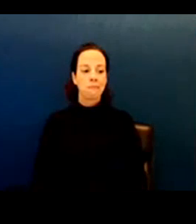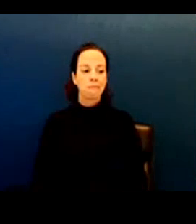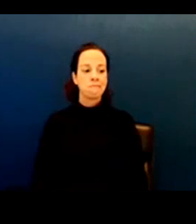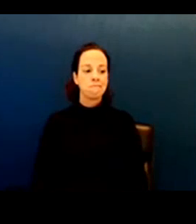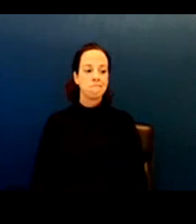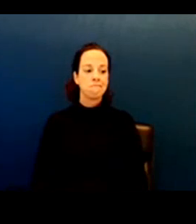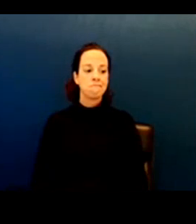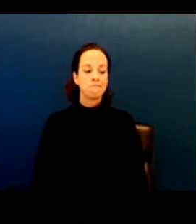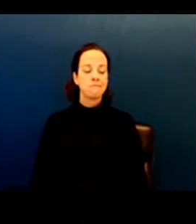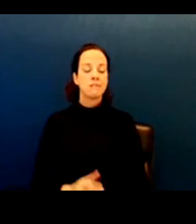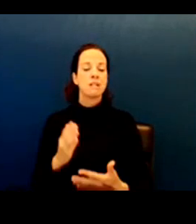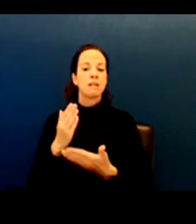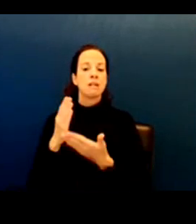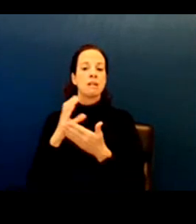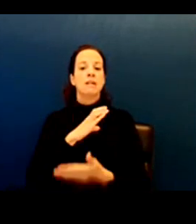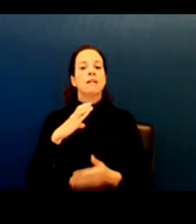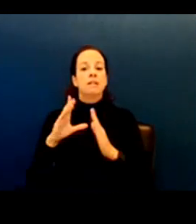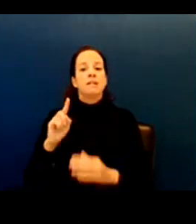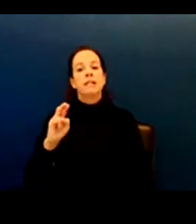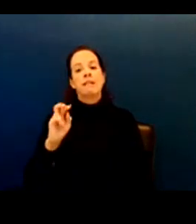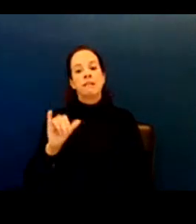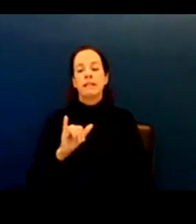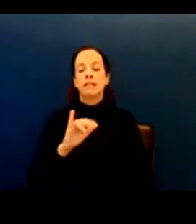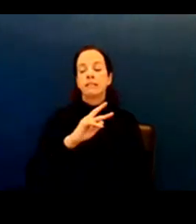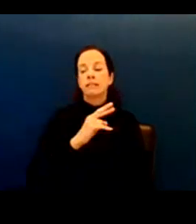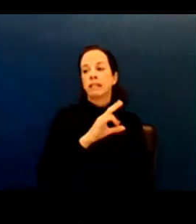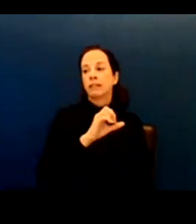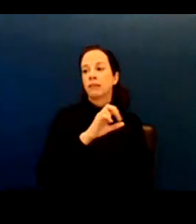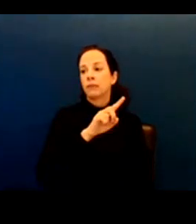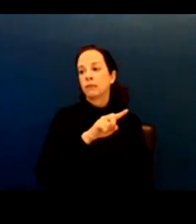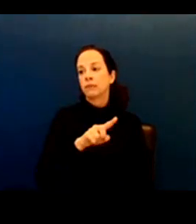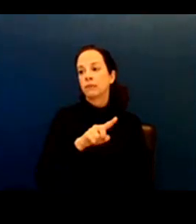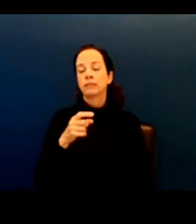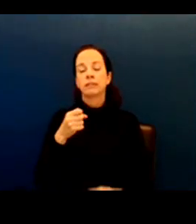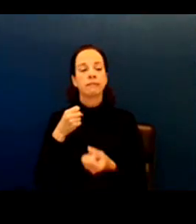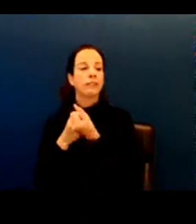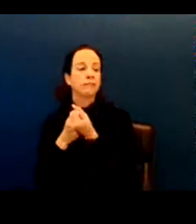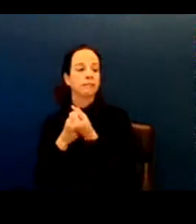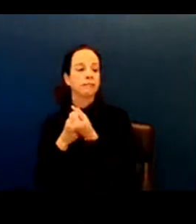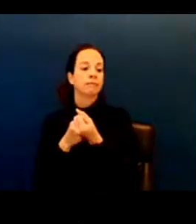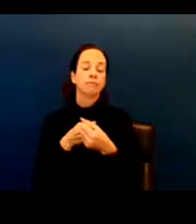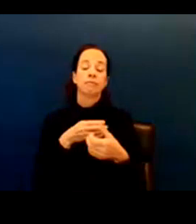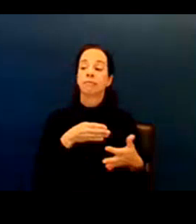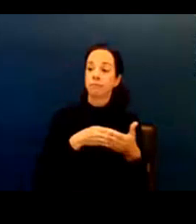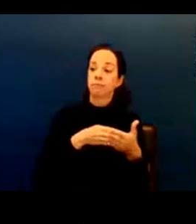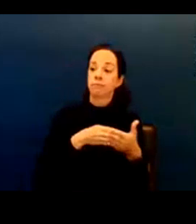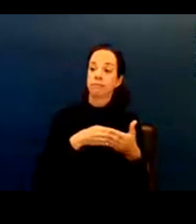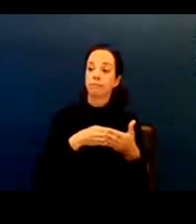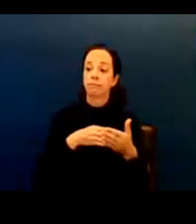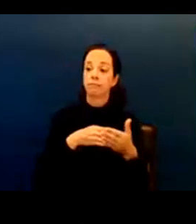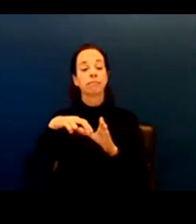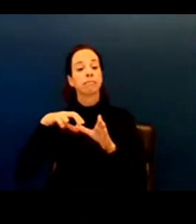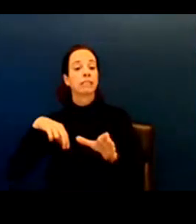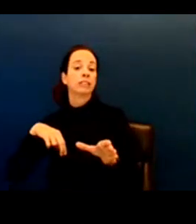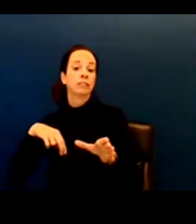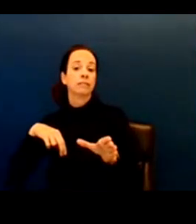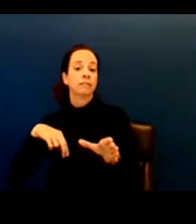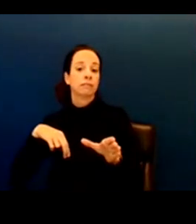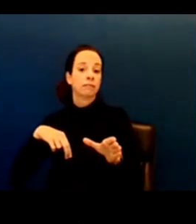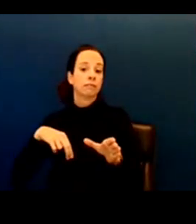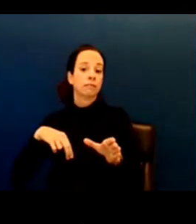So moved by Commissioner Tiffany, seconded by Commissioner Cruz. All those in favor? Aye. Opposed? Abstentions? Motion is